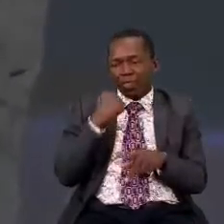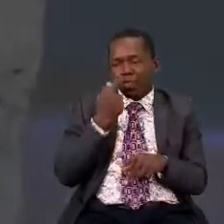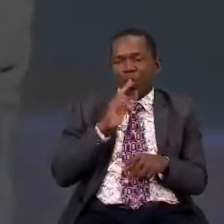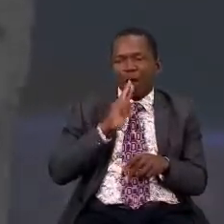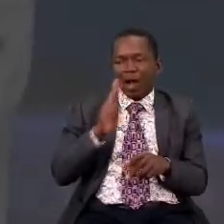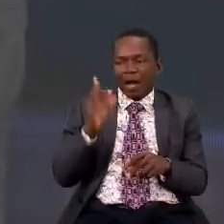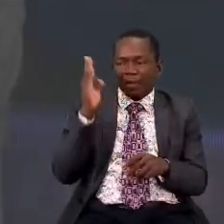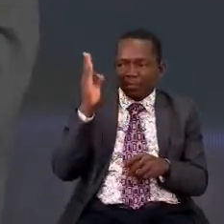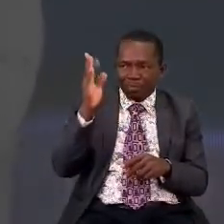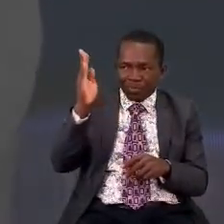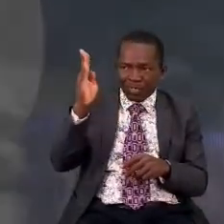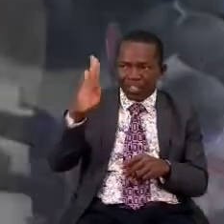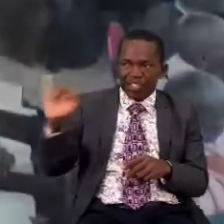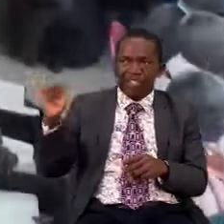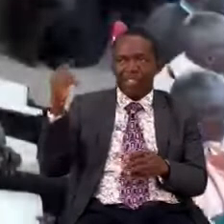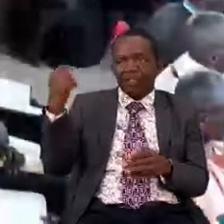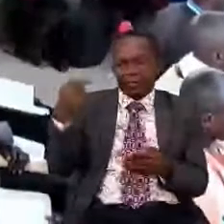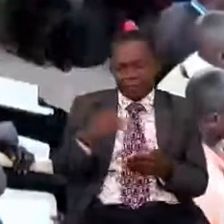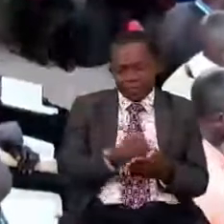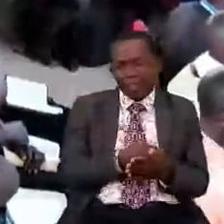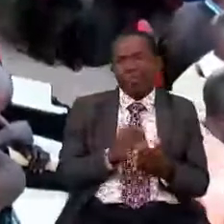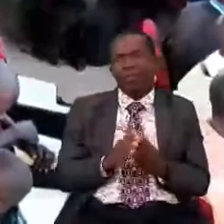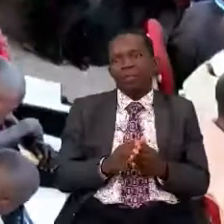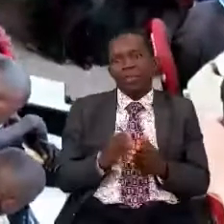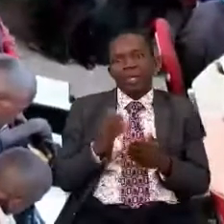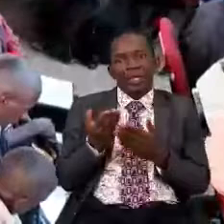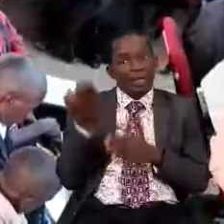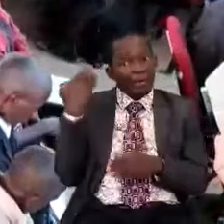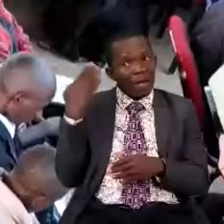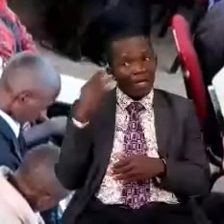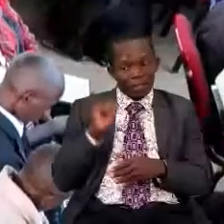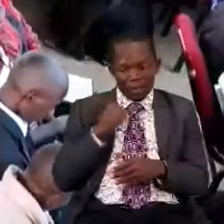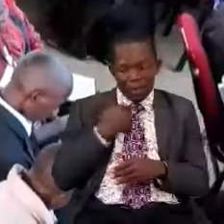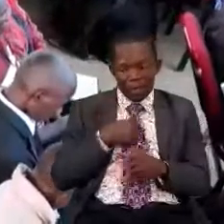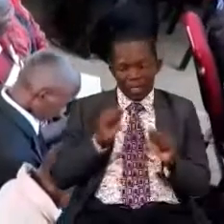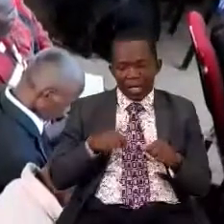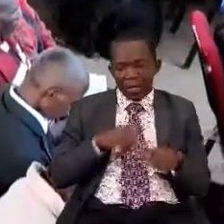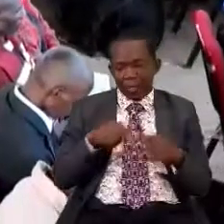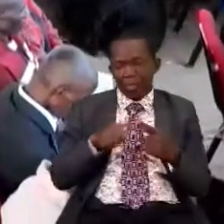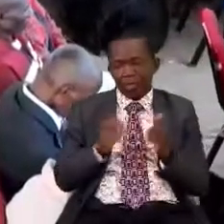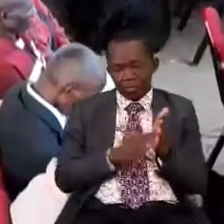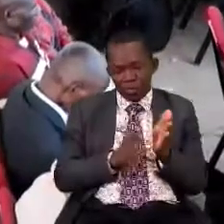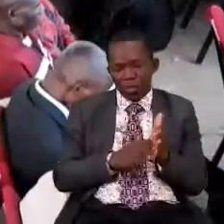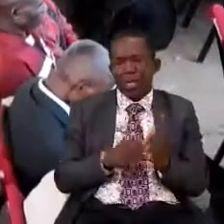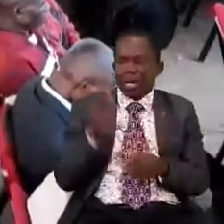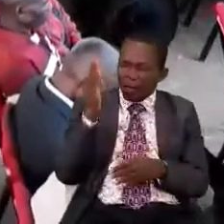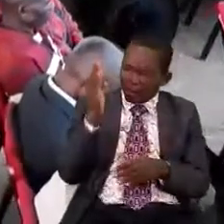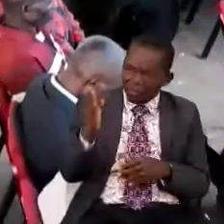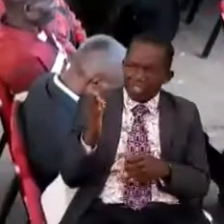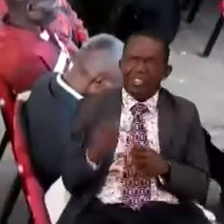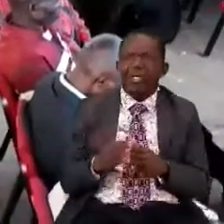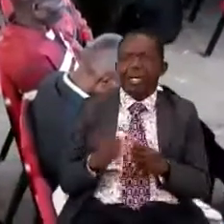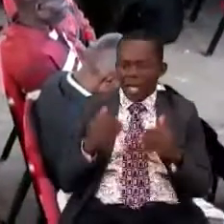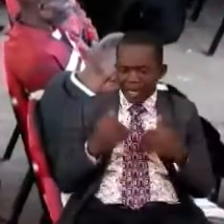and have that, you know, fellowship there. Now, if they say no prayer in the school, and then there's not this, there's